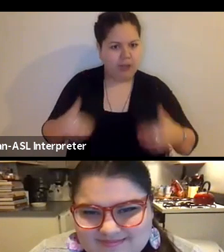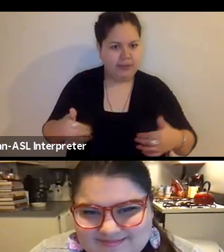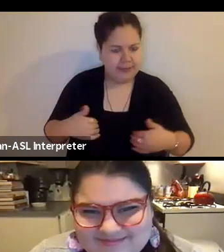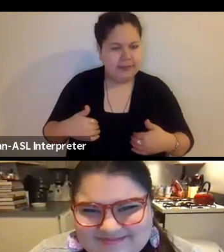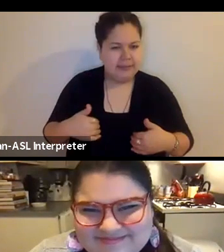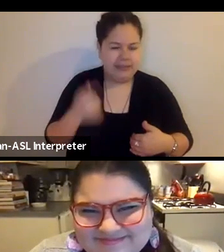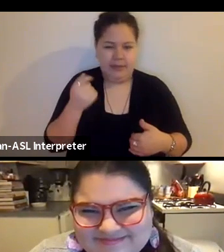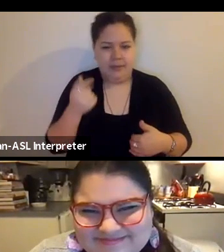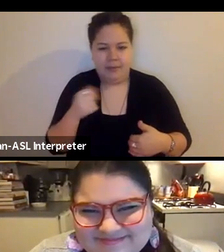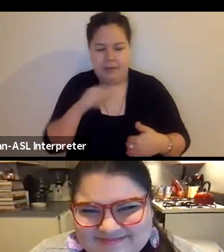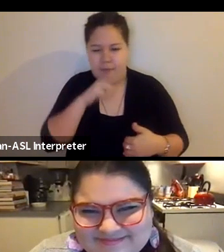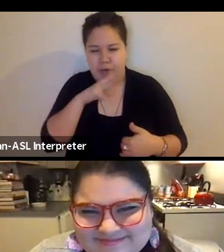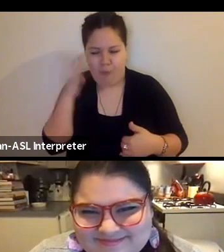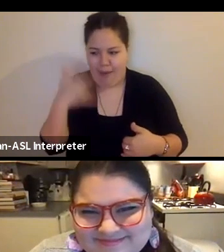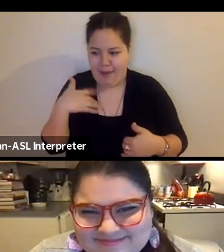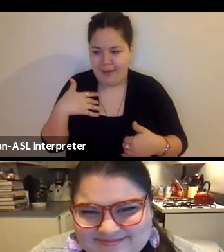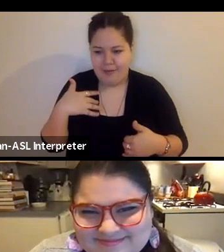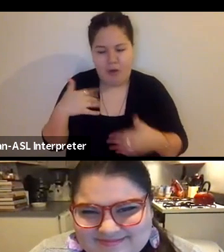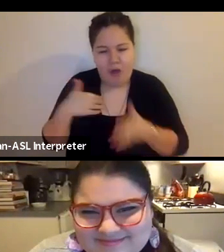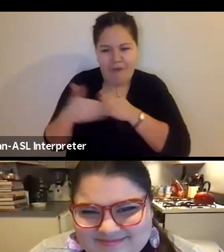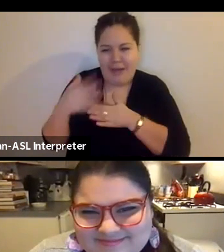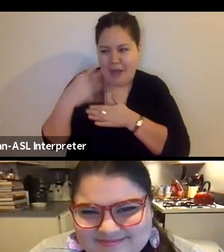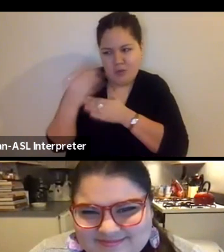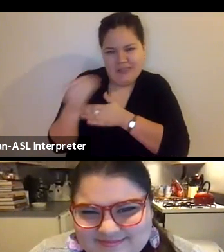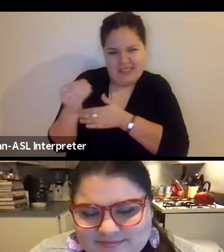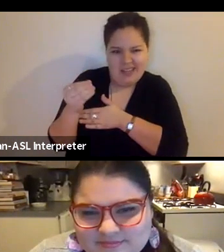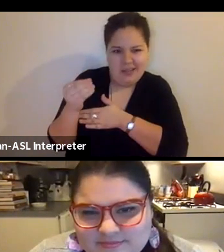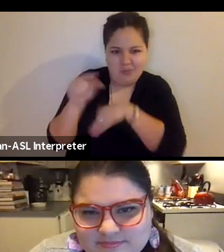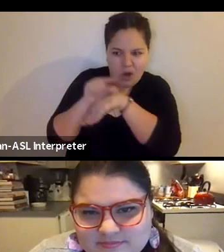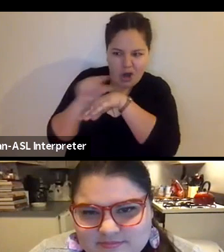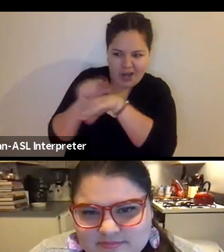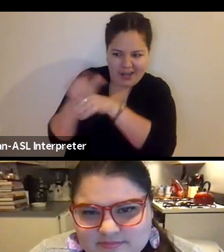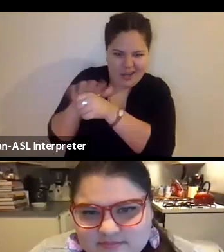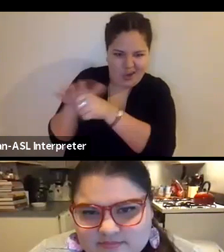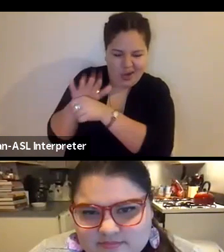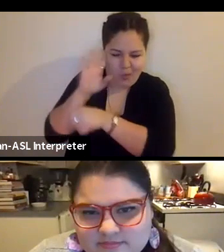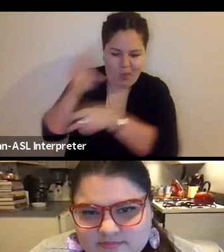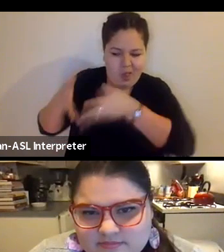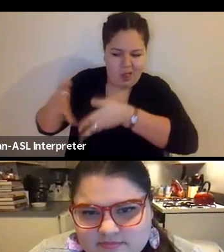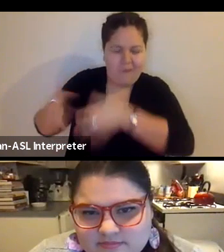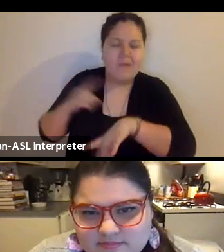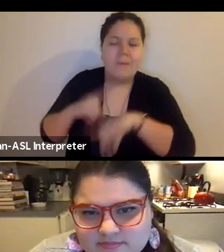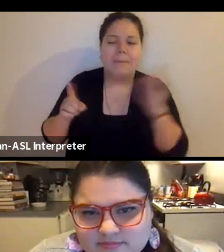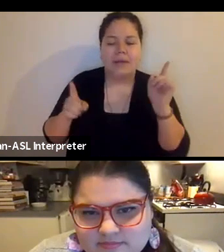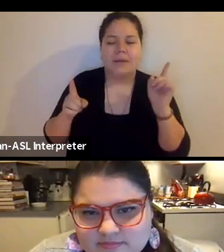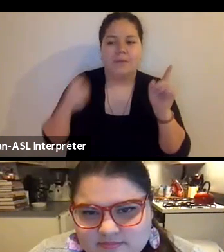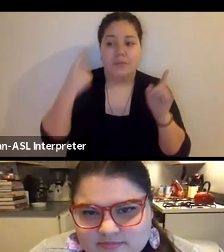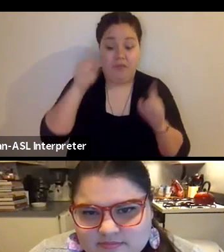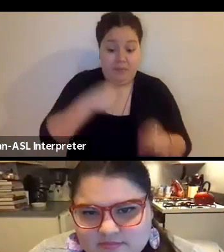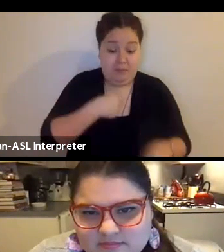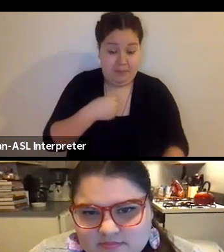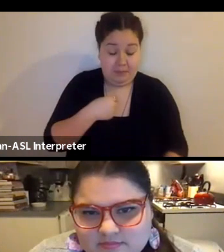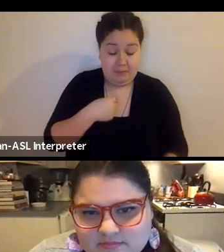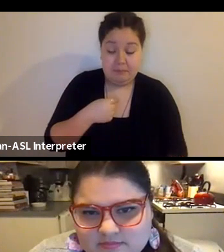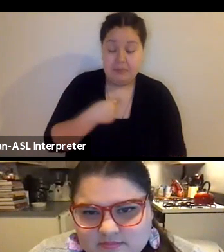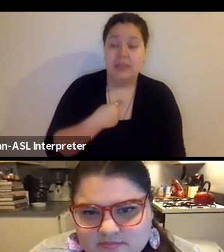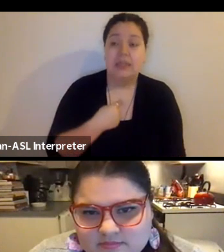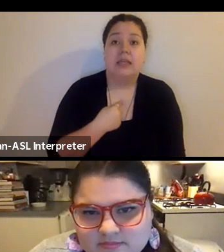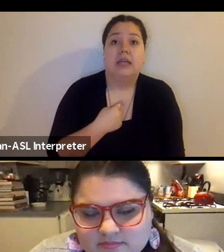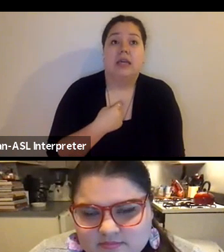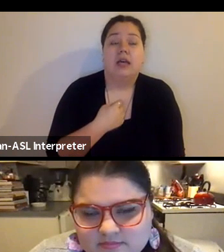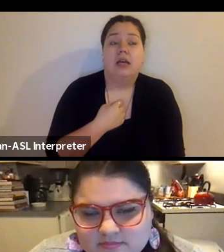garden a lot of the time. And there's something for me about what is being said